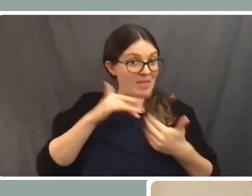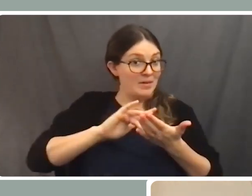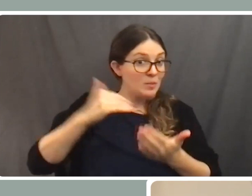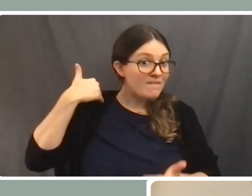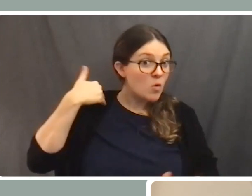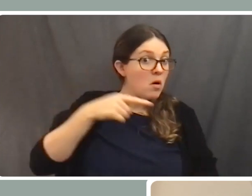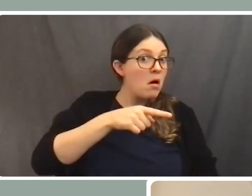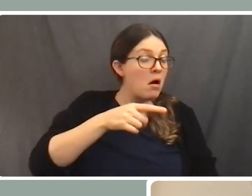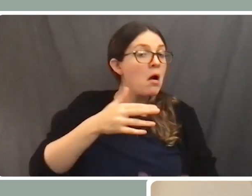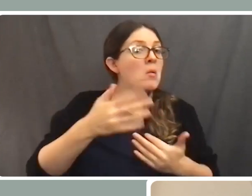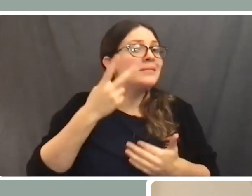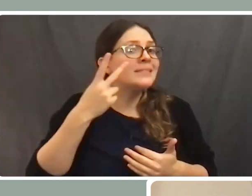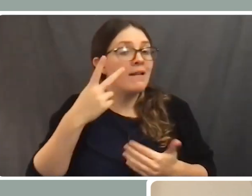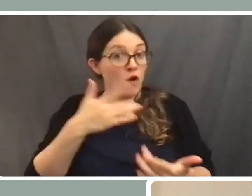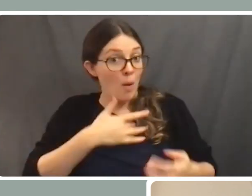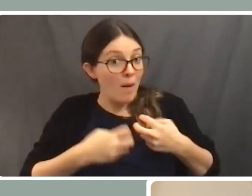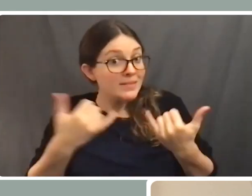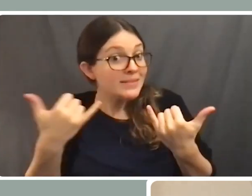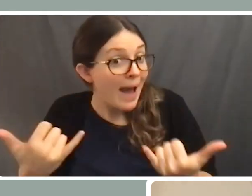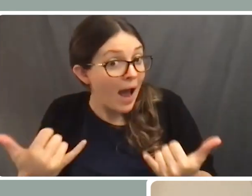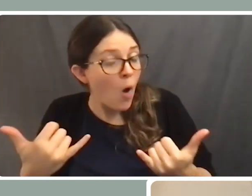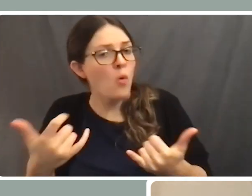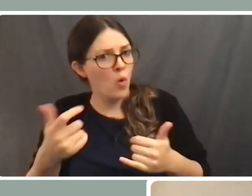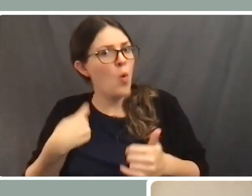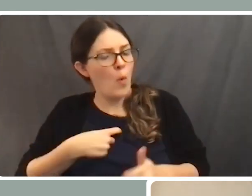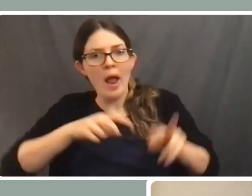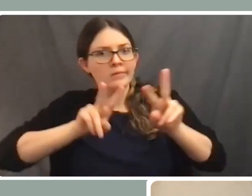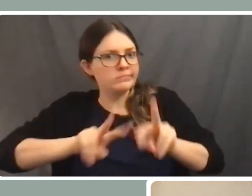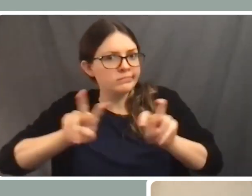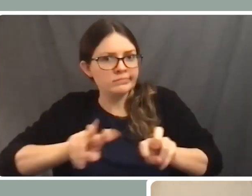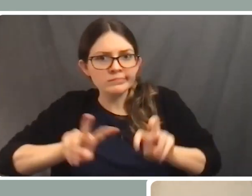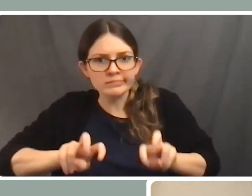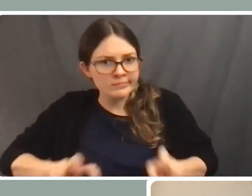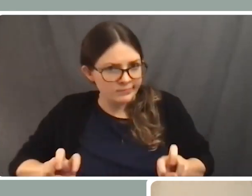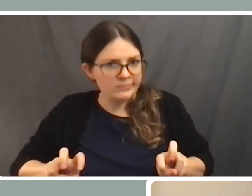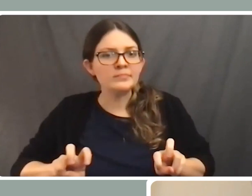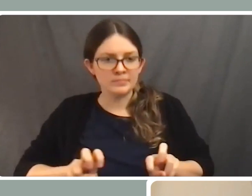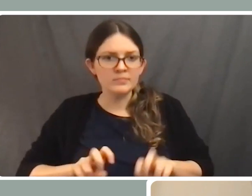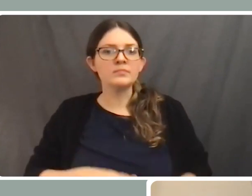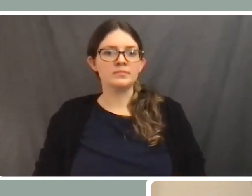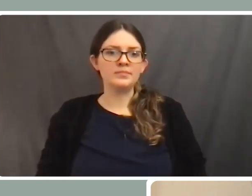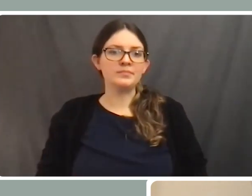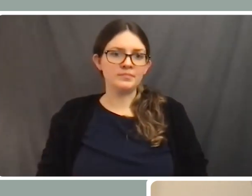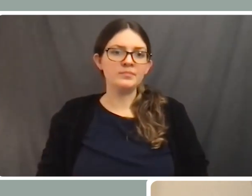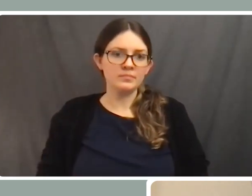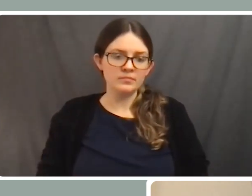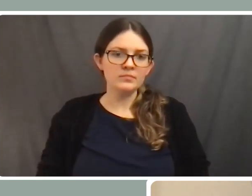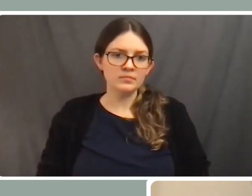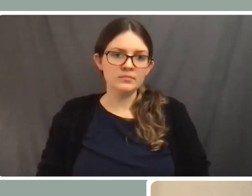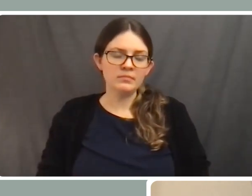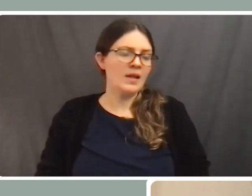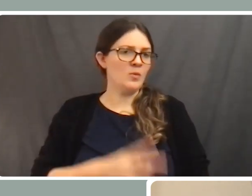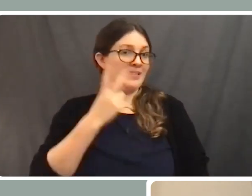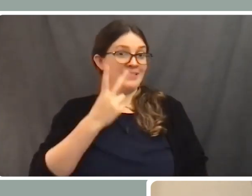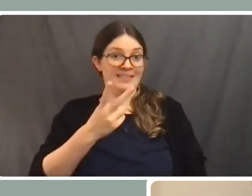slowly accumulating, heart events or heart problems in the years after the treatment completed. And that is clearly not the